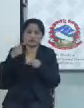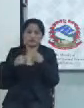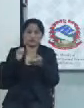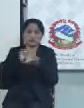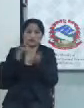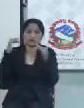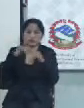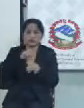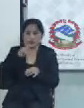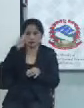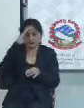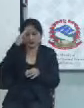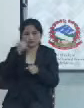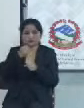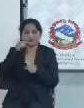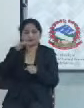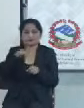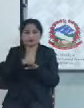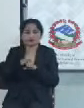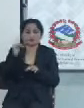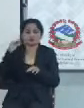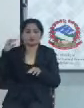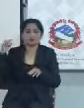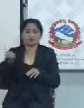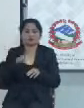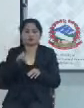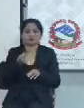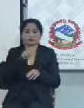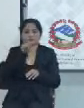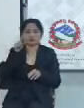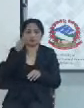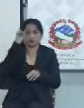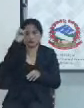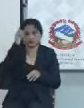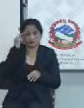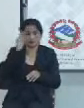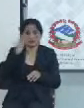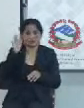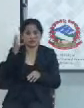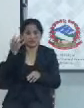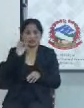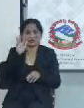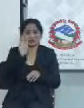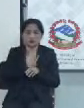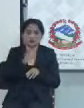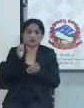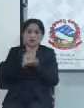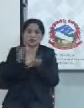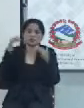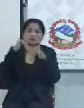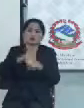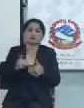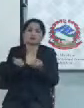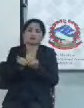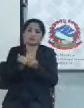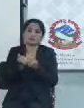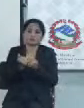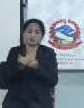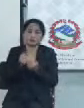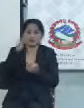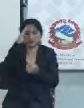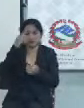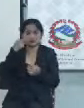information. Sometimes even at 9 or 10 we do the press meet and disseminating the information of the government.